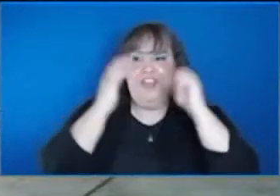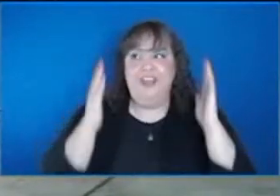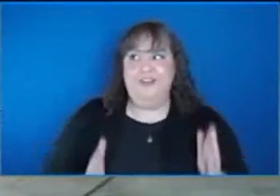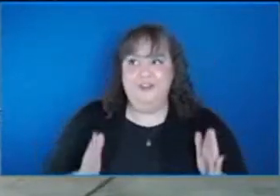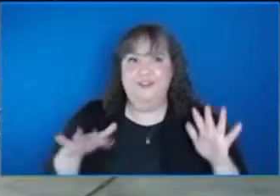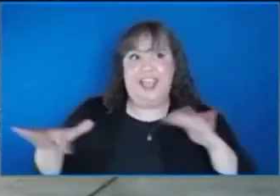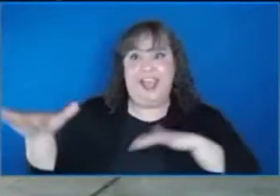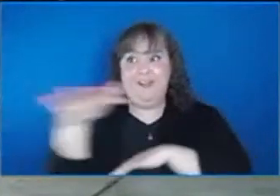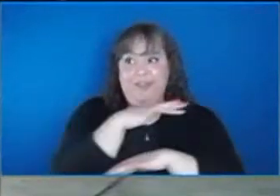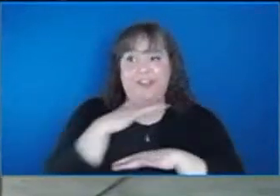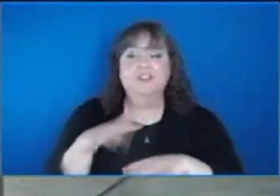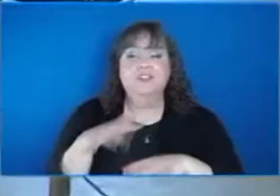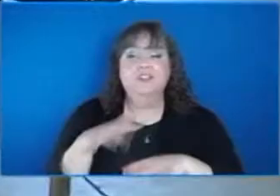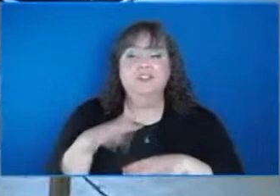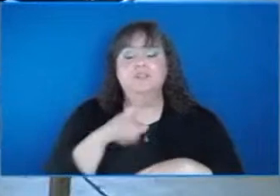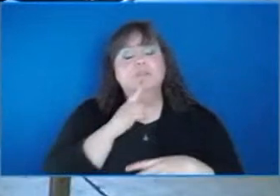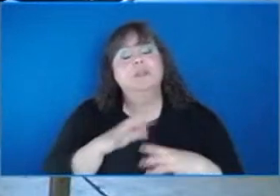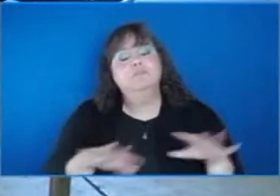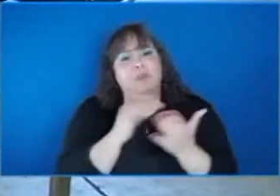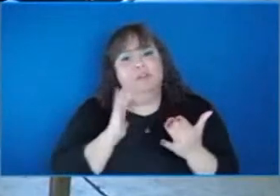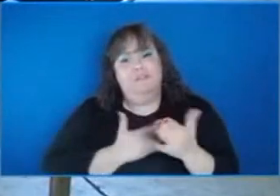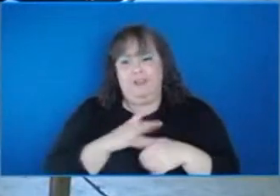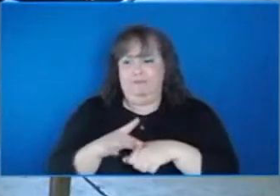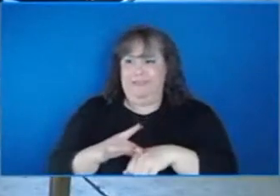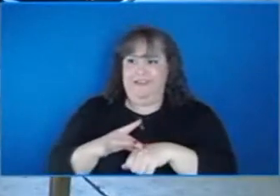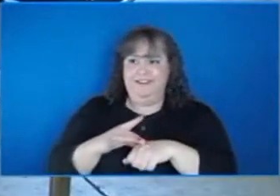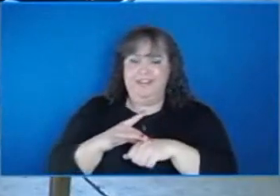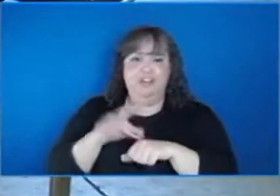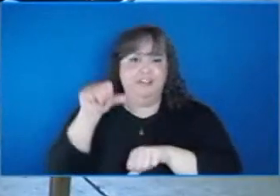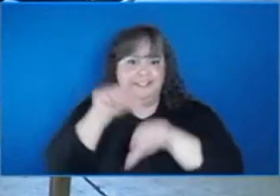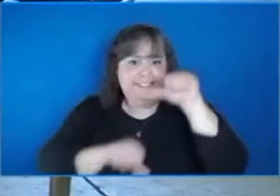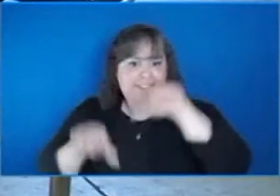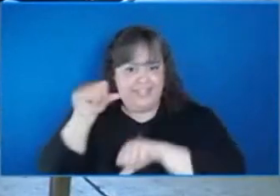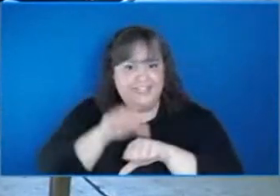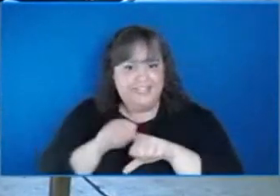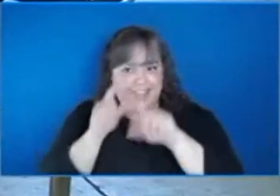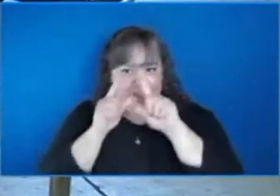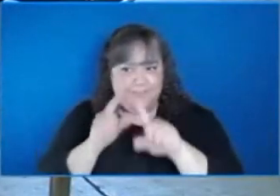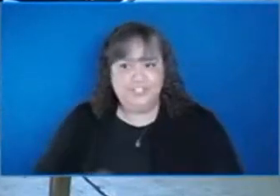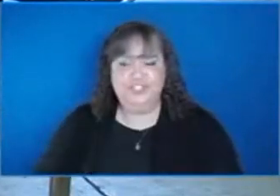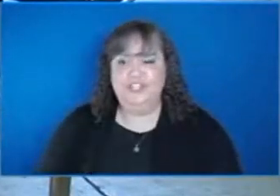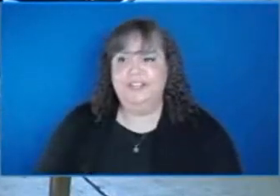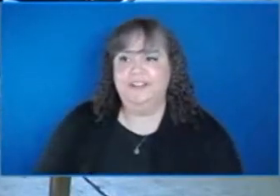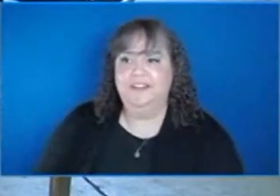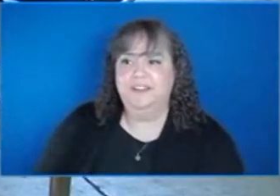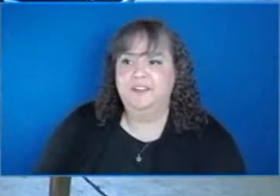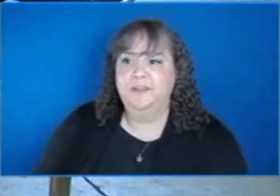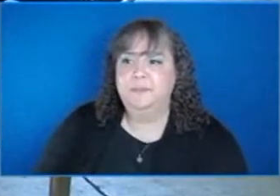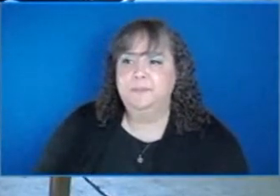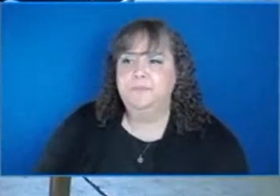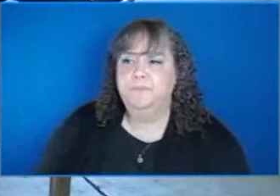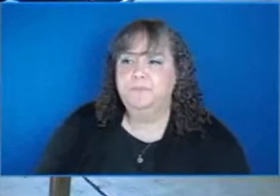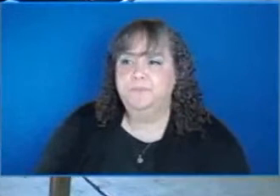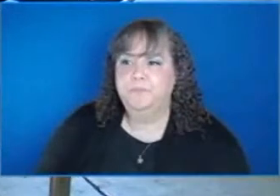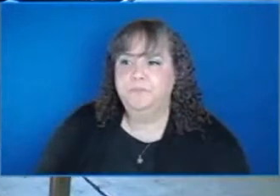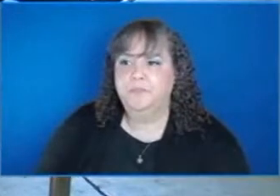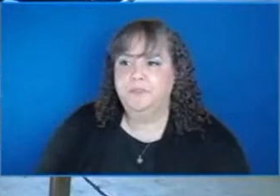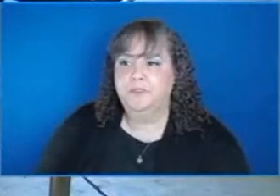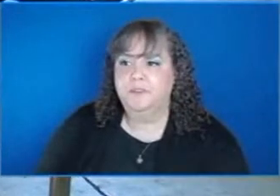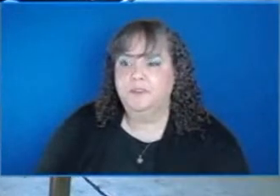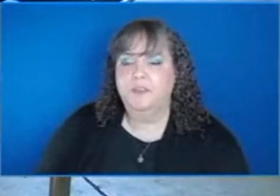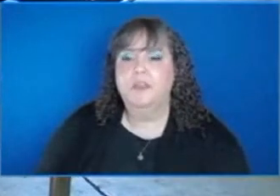what we do in planetary science. Okay, so, all right. From the personal stories back to the science,